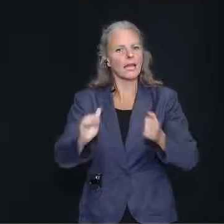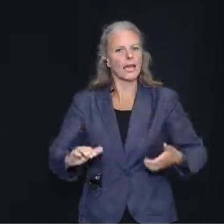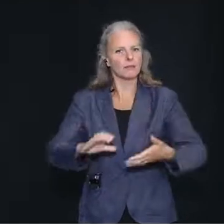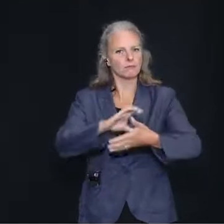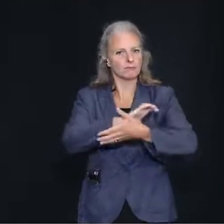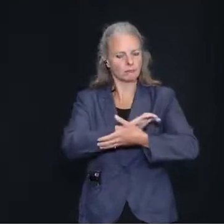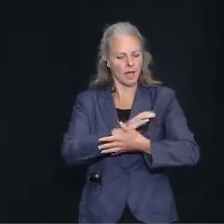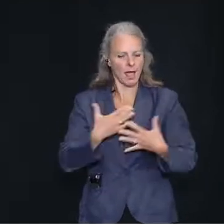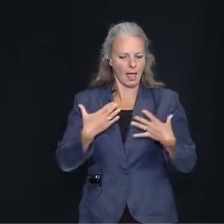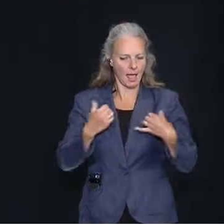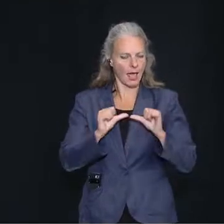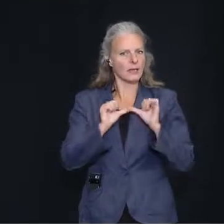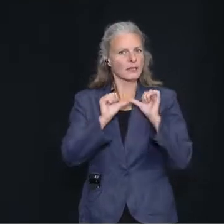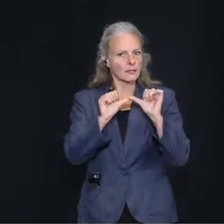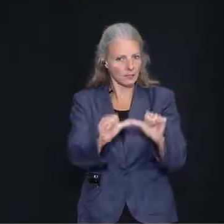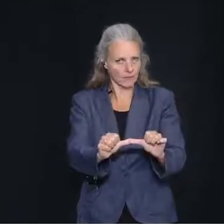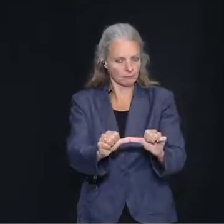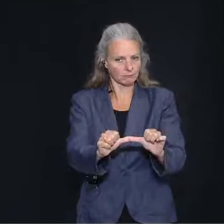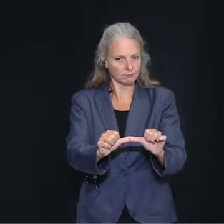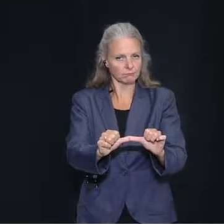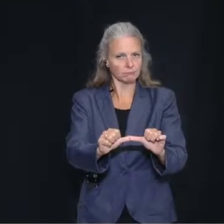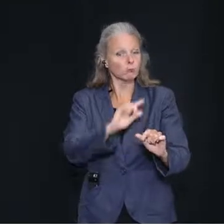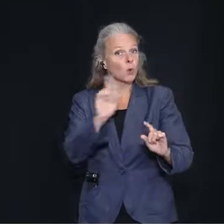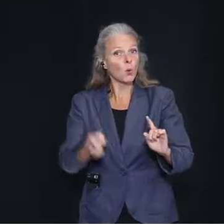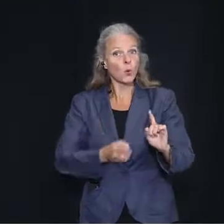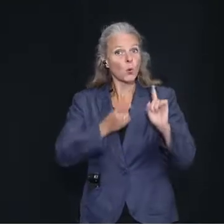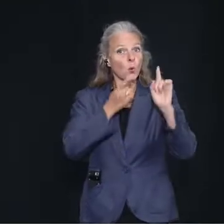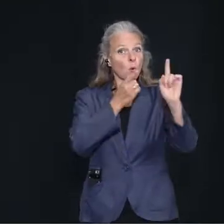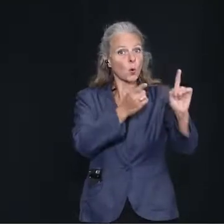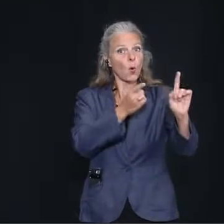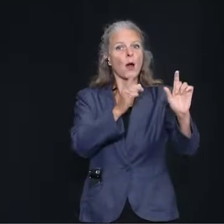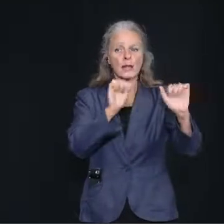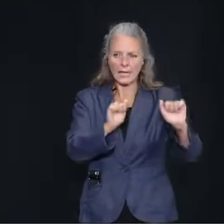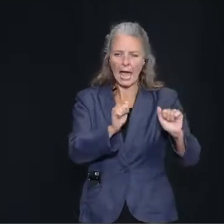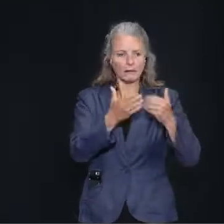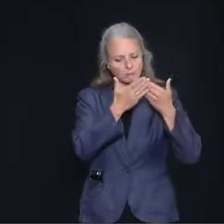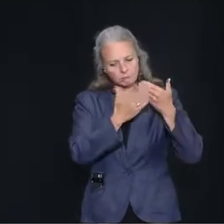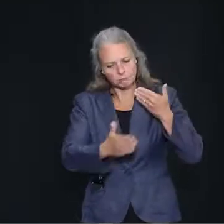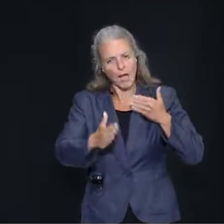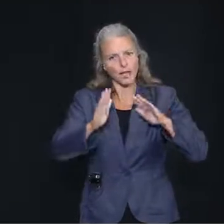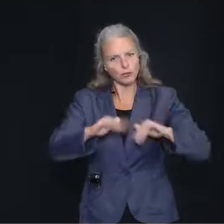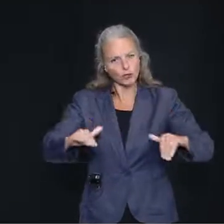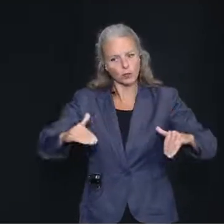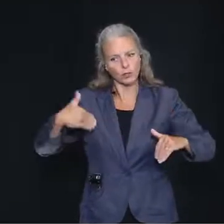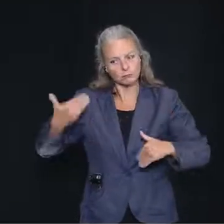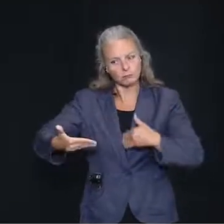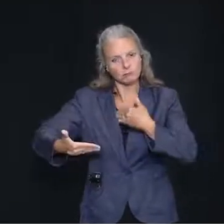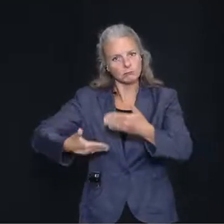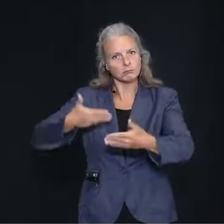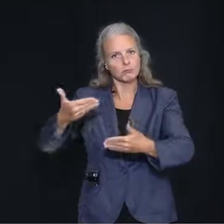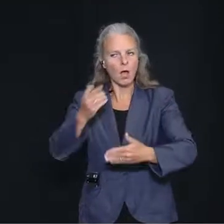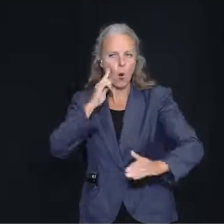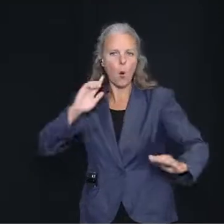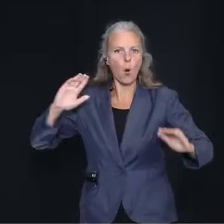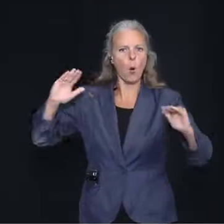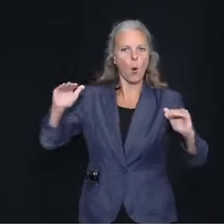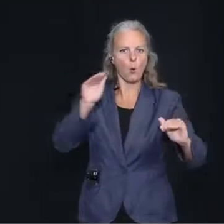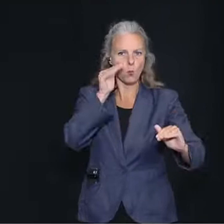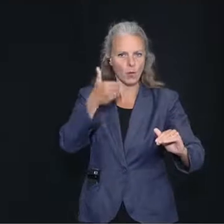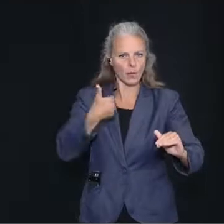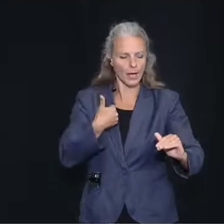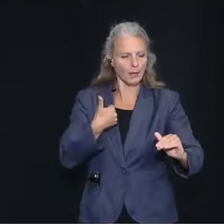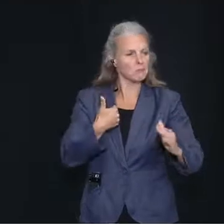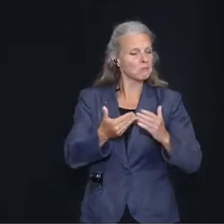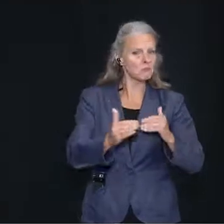continue, and so that seeds of hope can keep being sown for future generations, indigenous